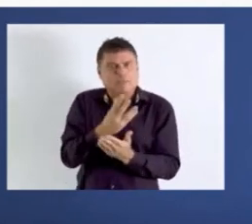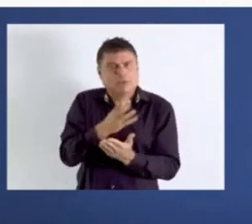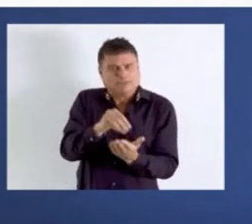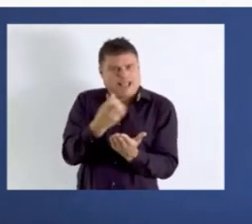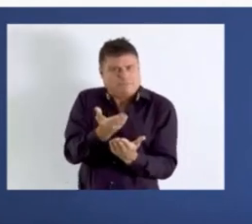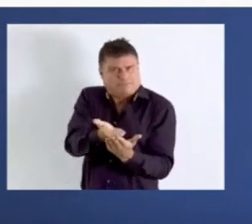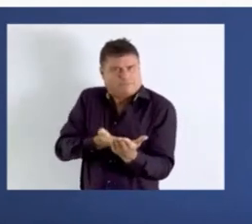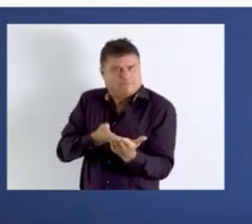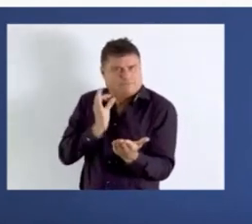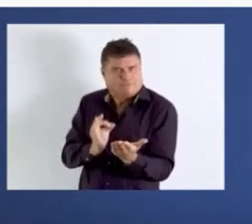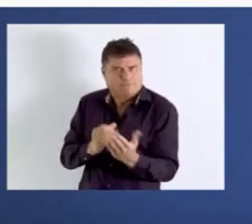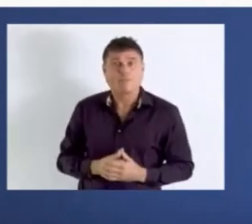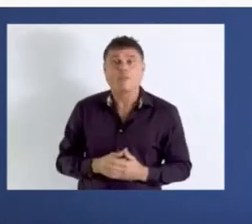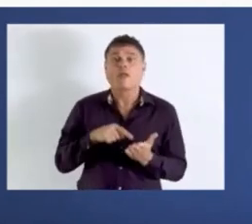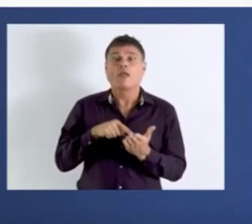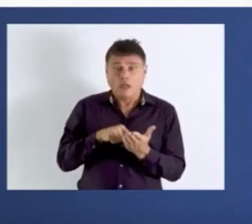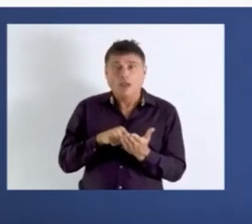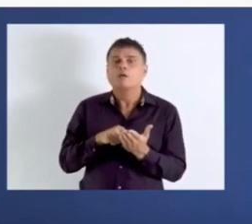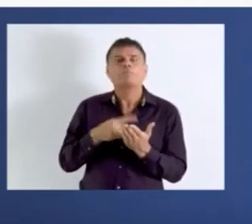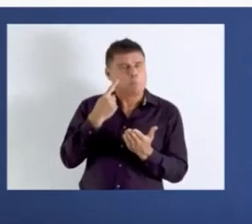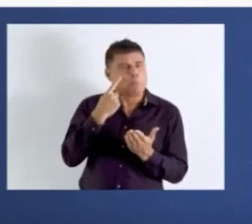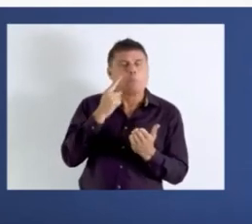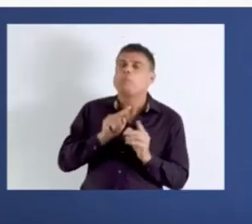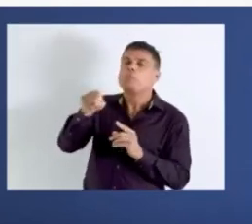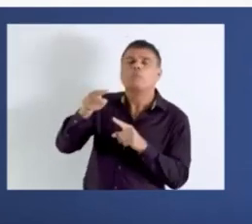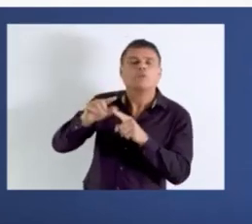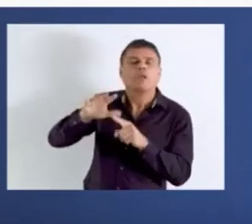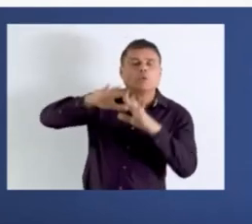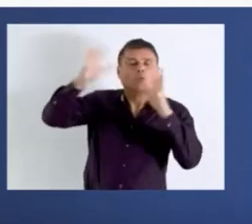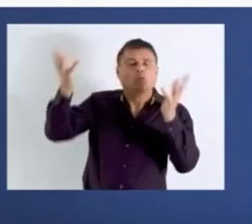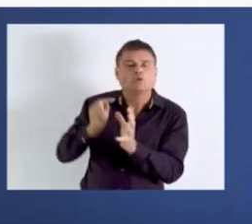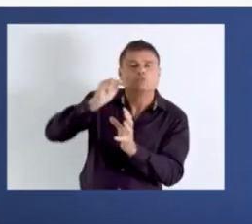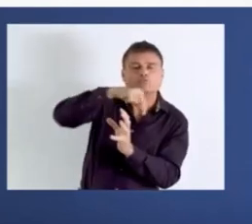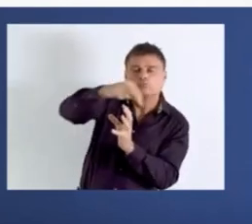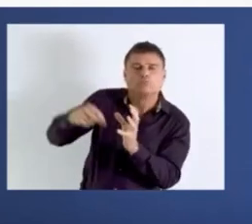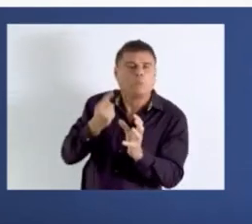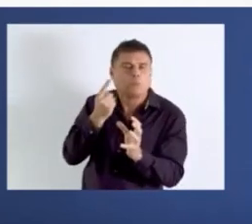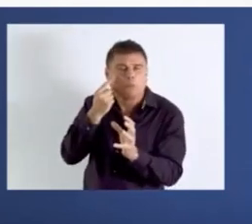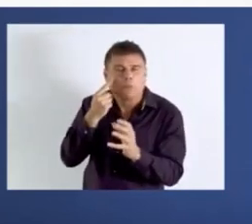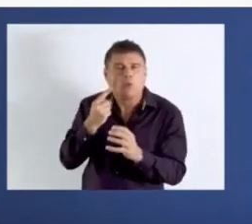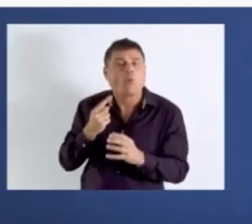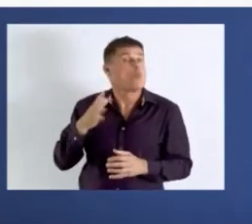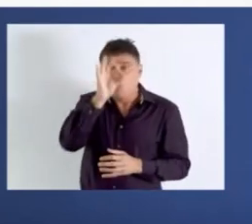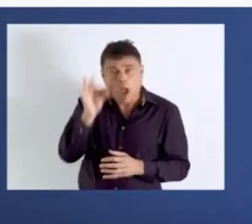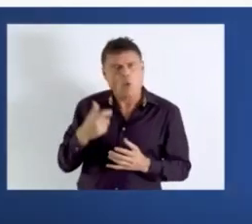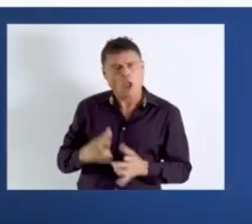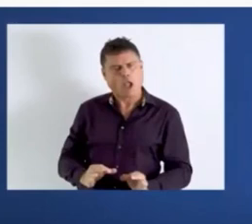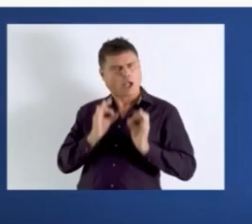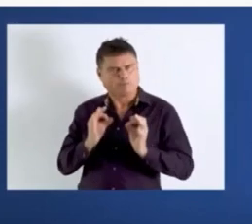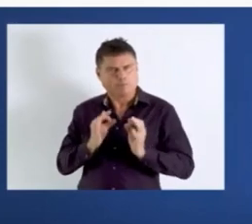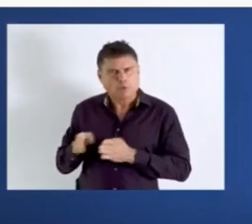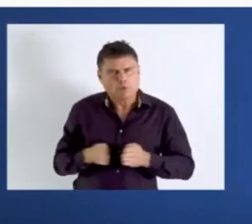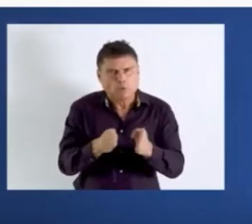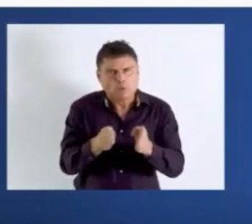in a survey or a census. The module has been tested in different countries across the world because